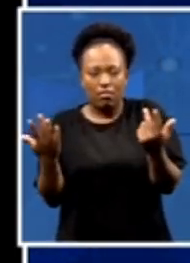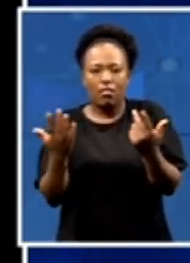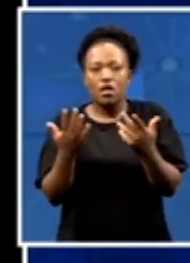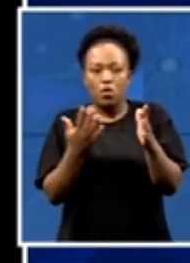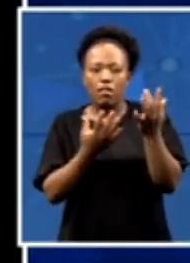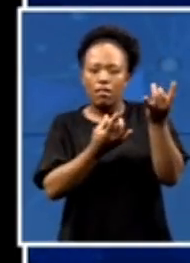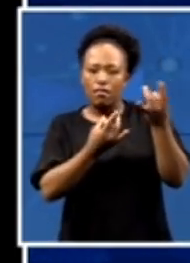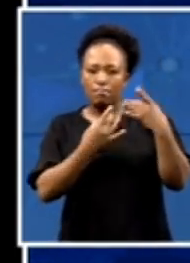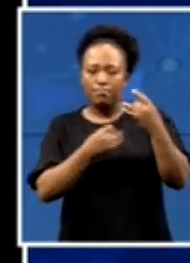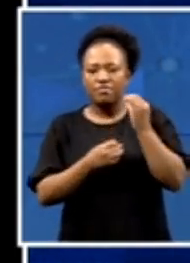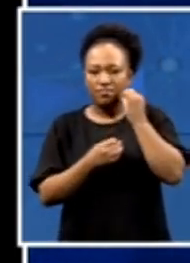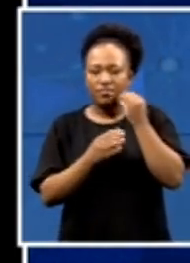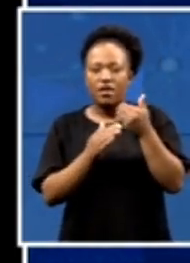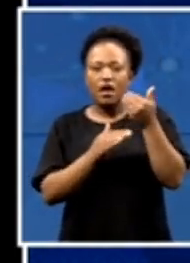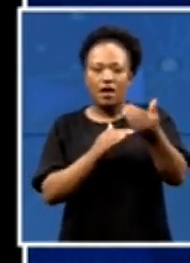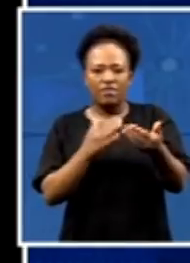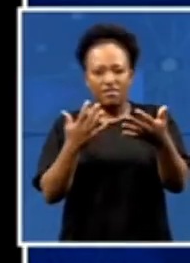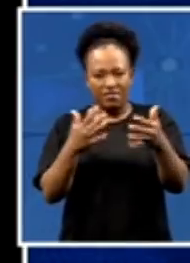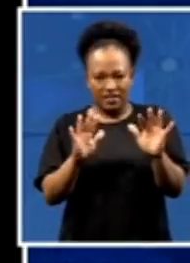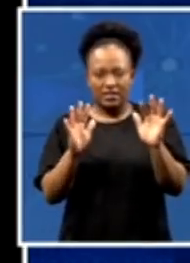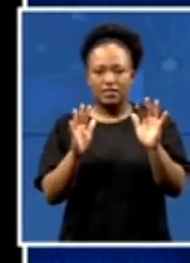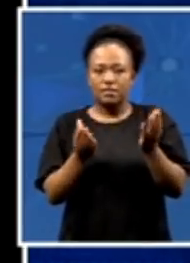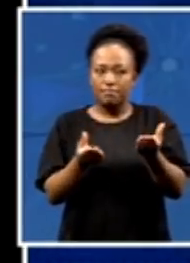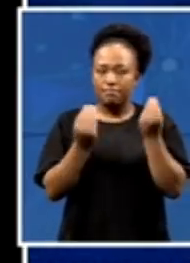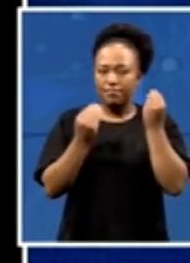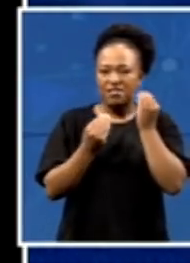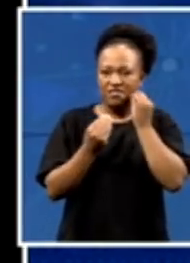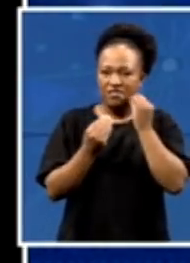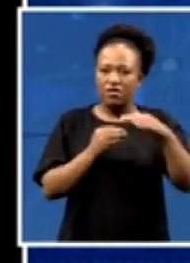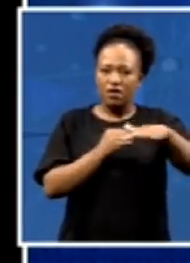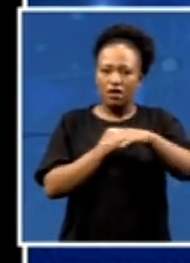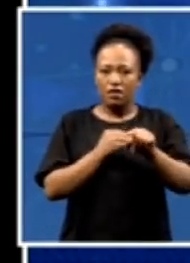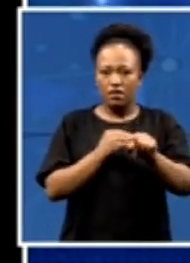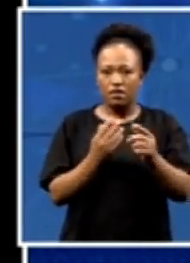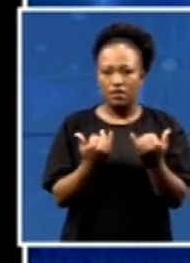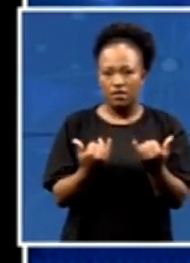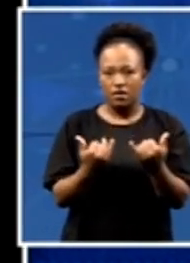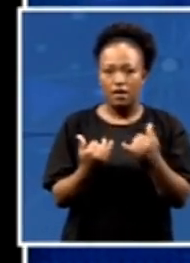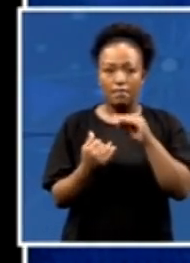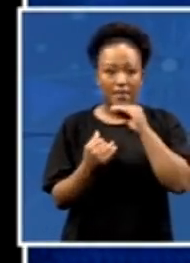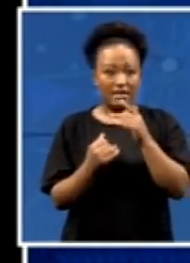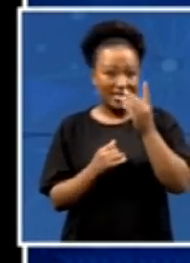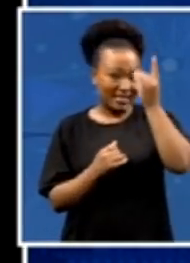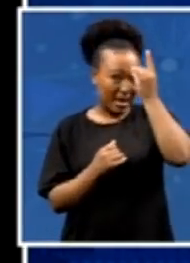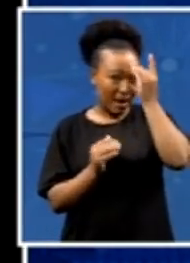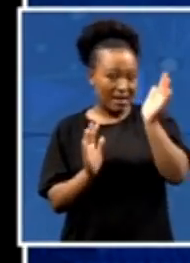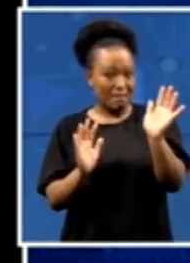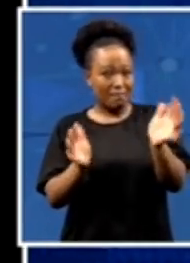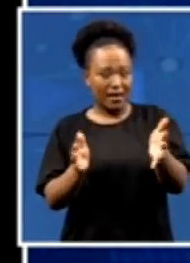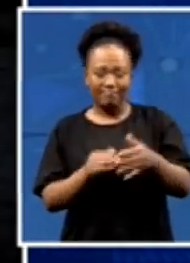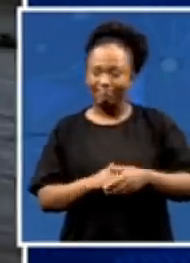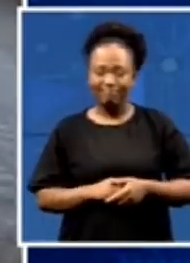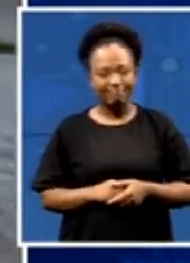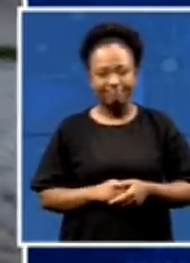getting information from other areas as well. So it's not only Durban that has been affected with the death toll not